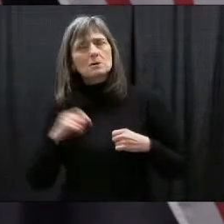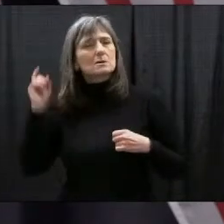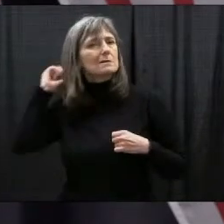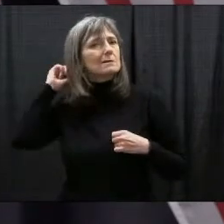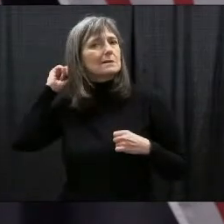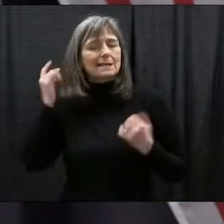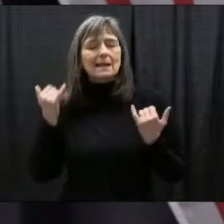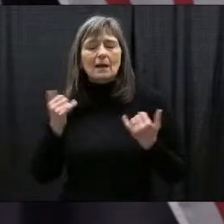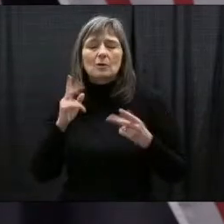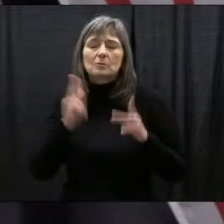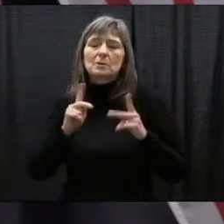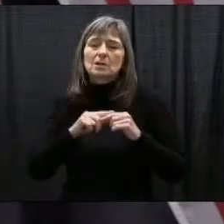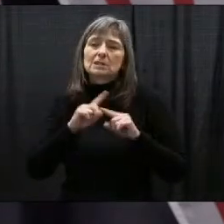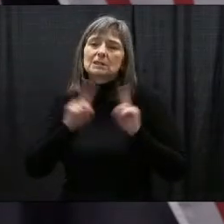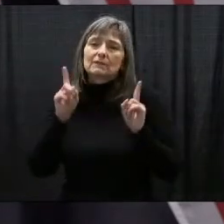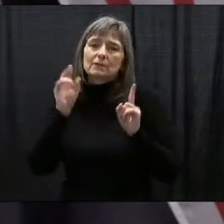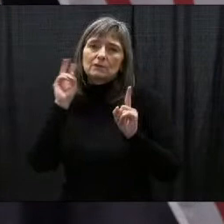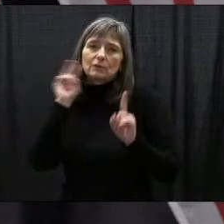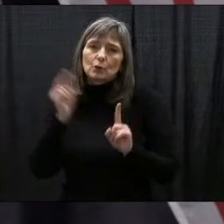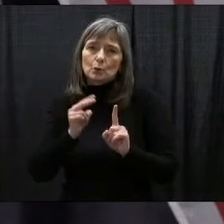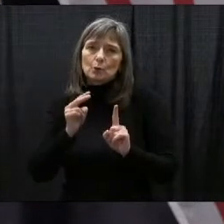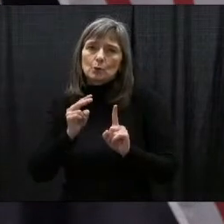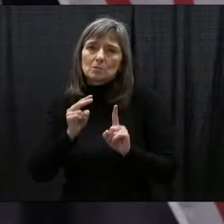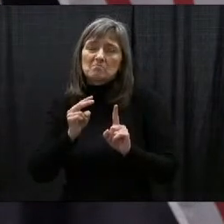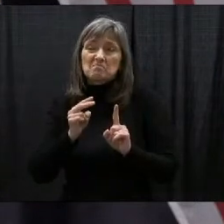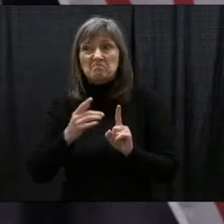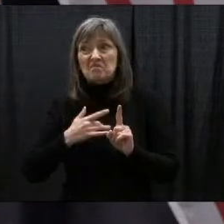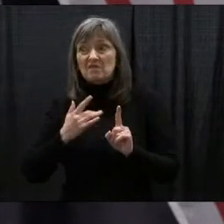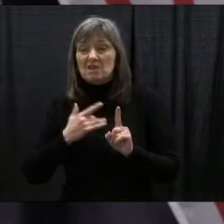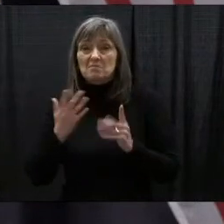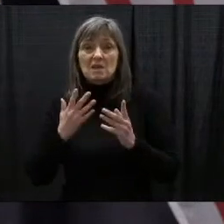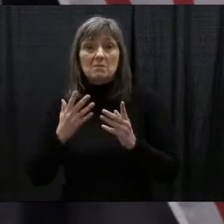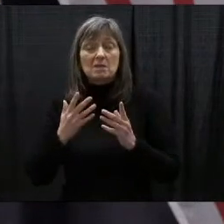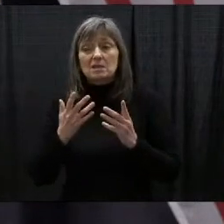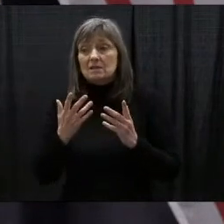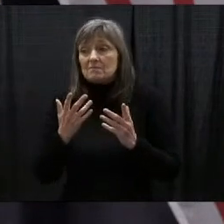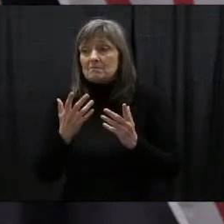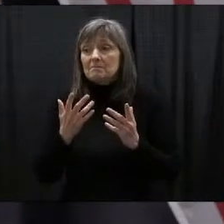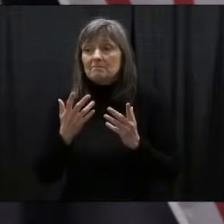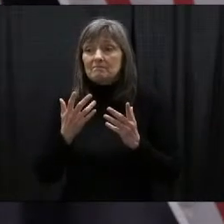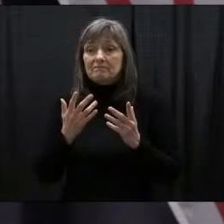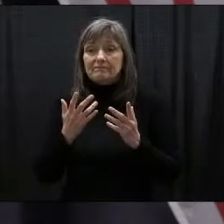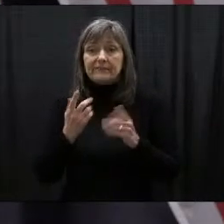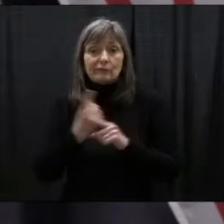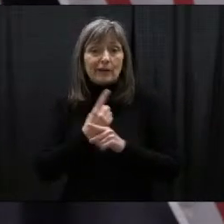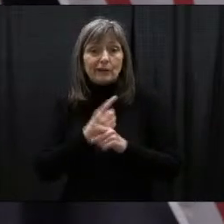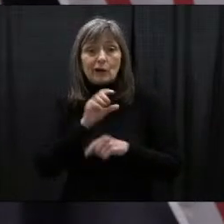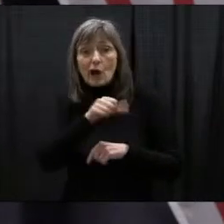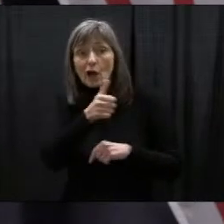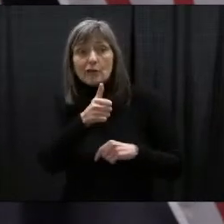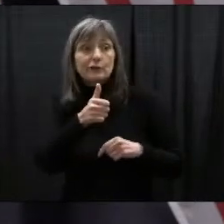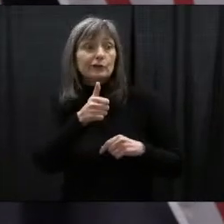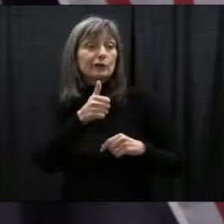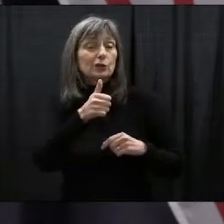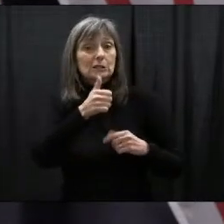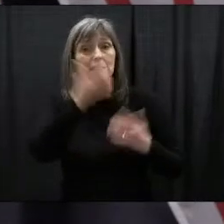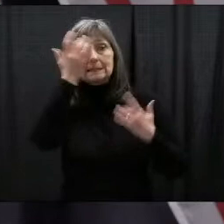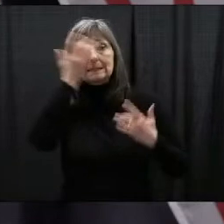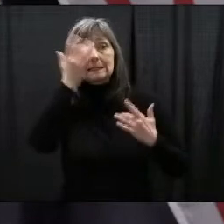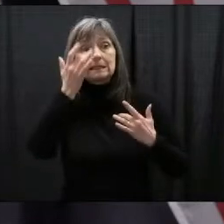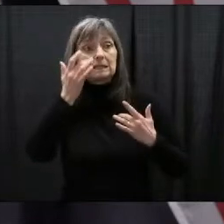that. There may be a role for masking at reducing spread of other respiratory